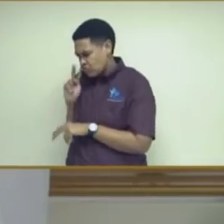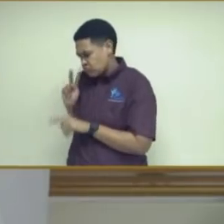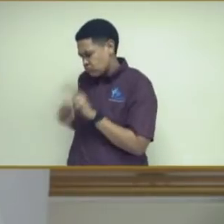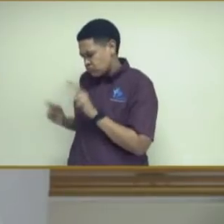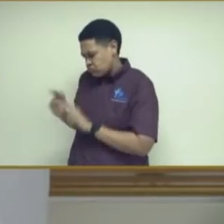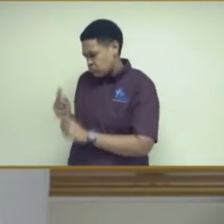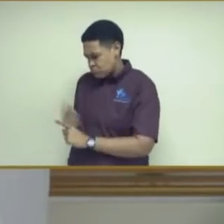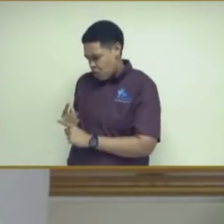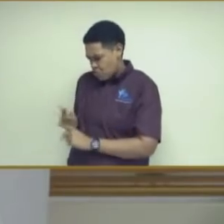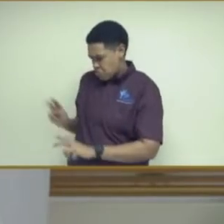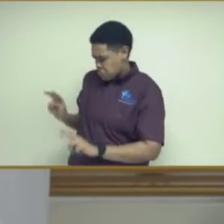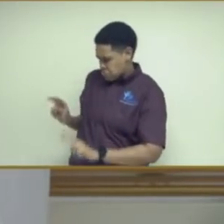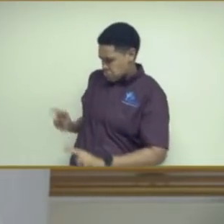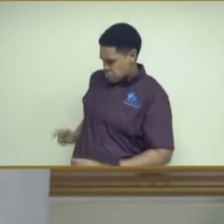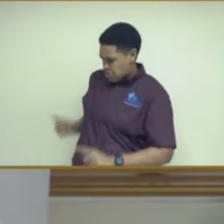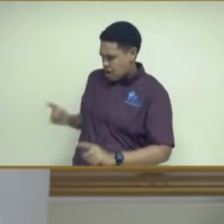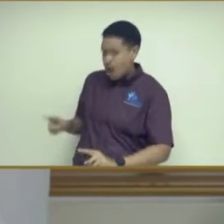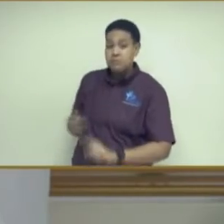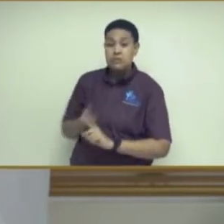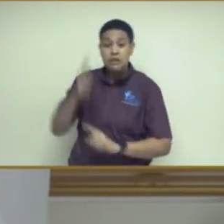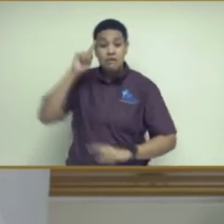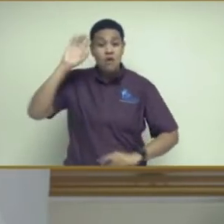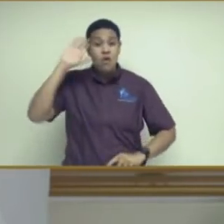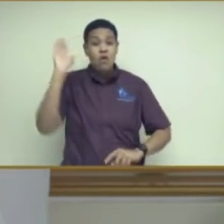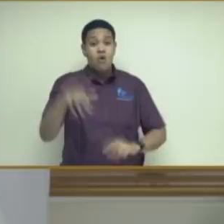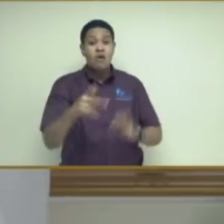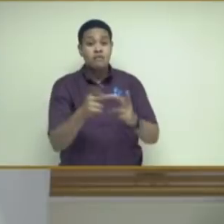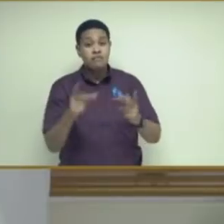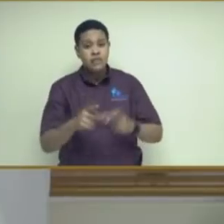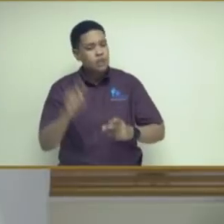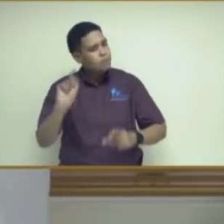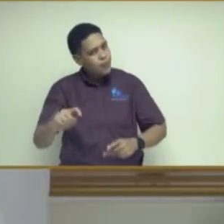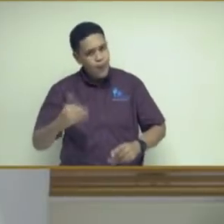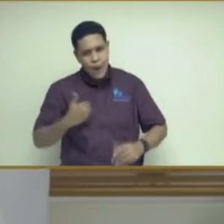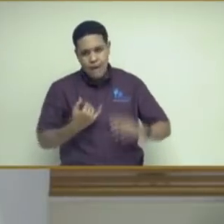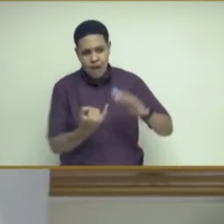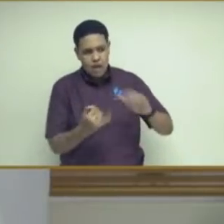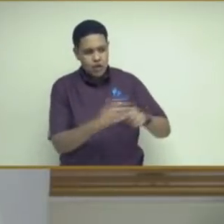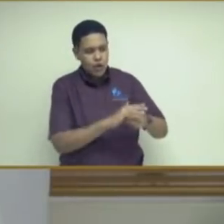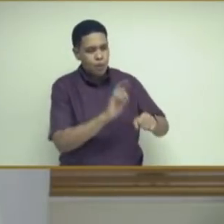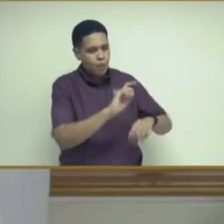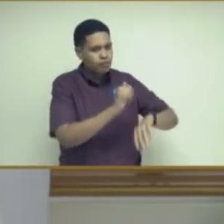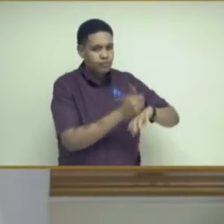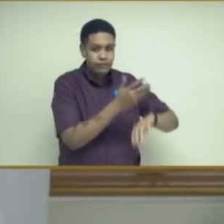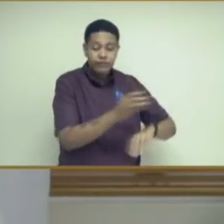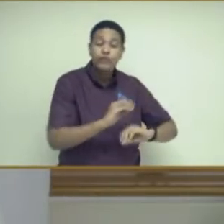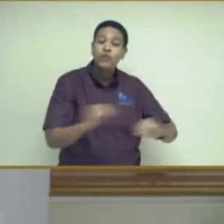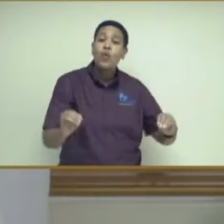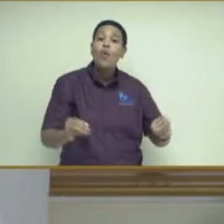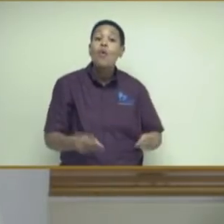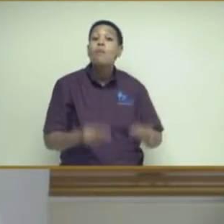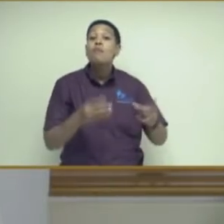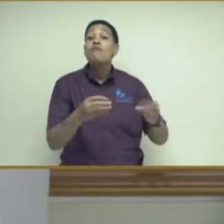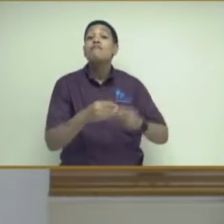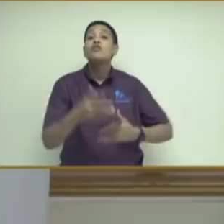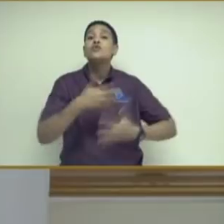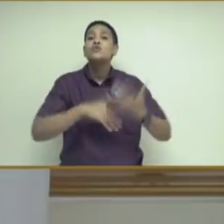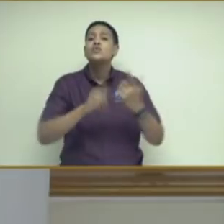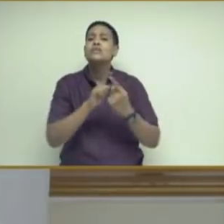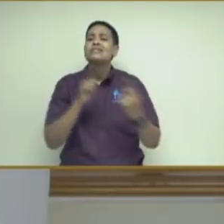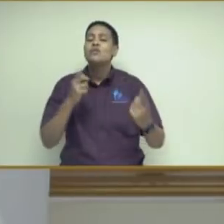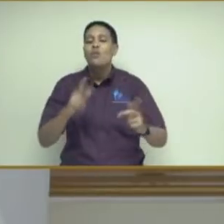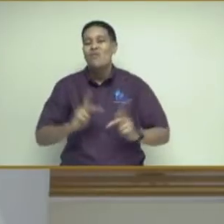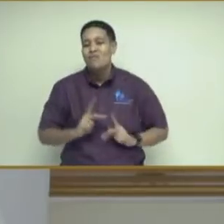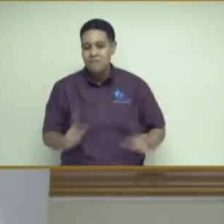And every facility should have an isolation area. No provision in place for social distancing or physical